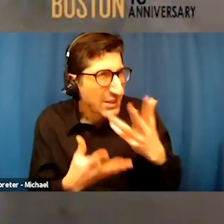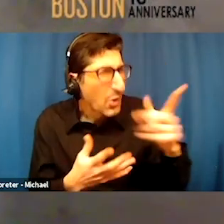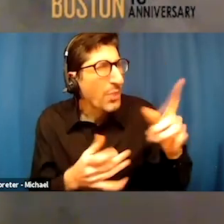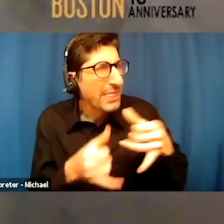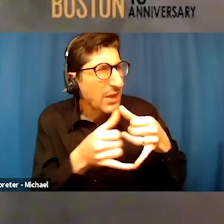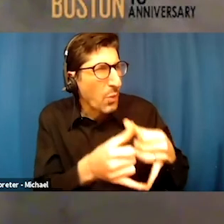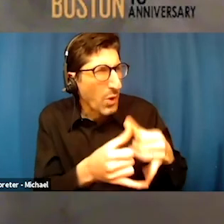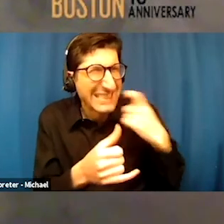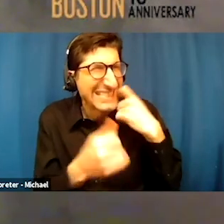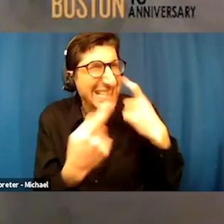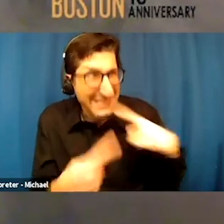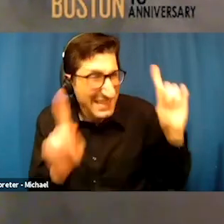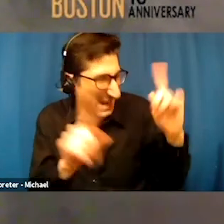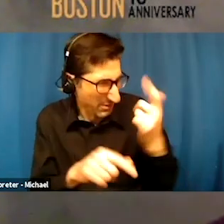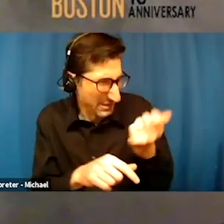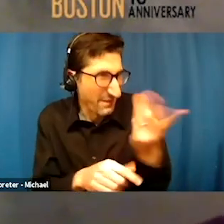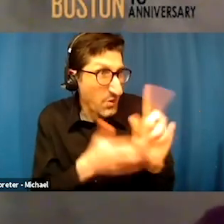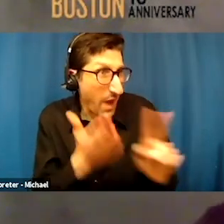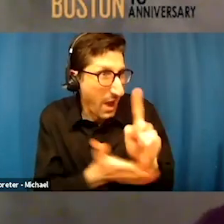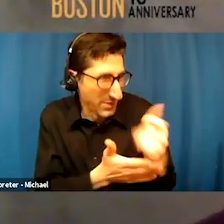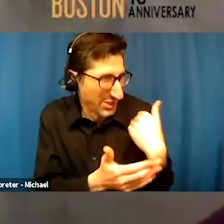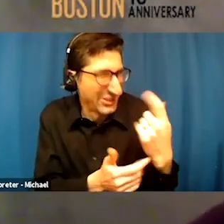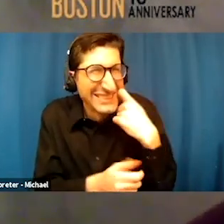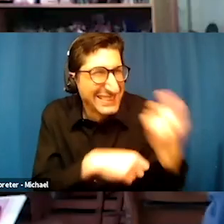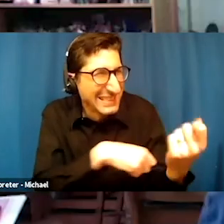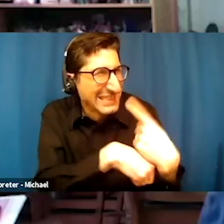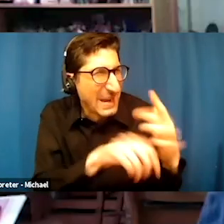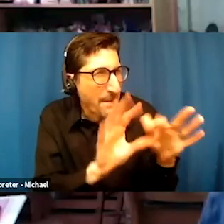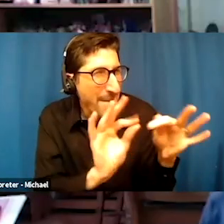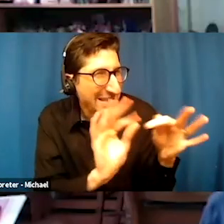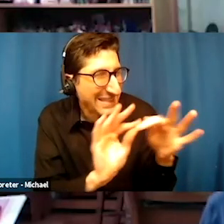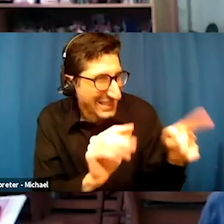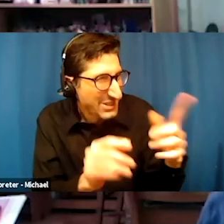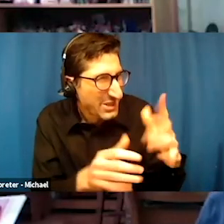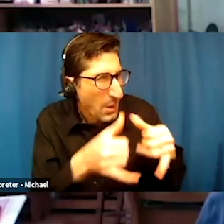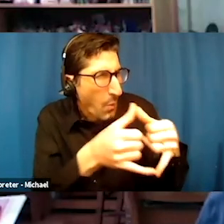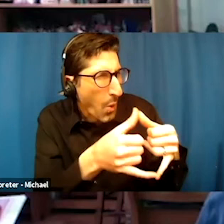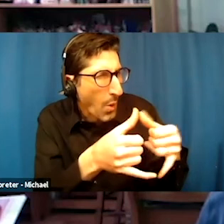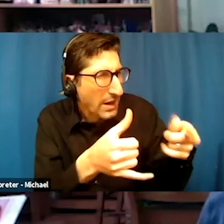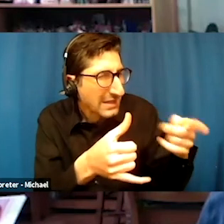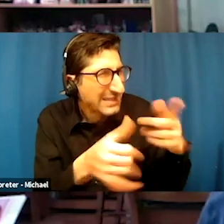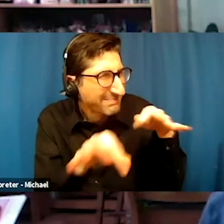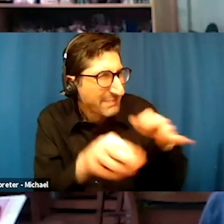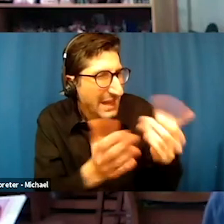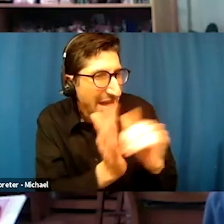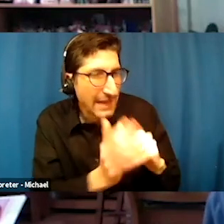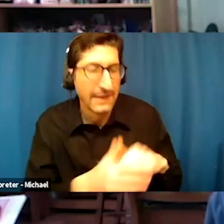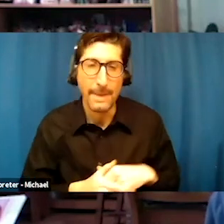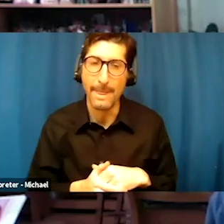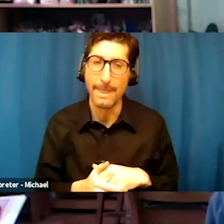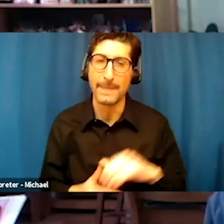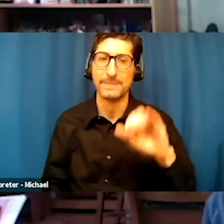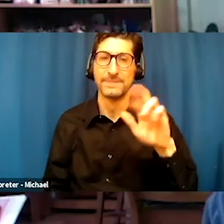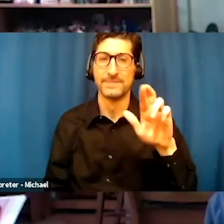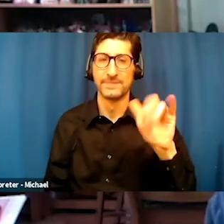ago. I mean, we saw your, your messaging us about it. It's often what is it again? Uh,